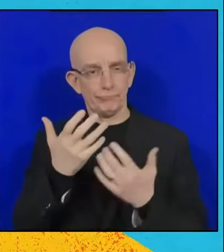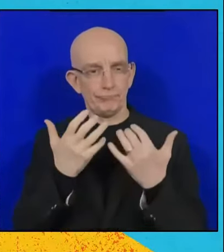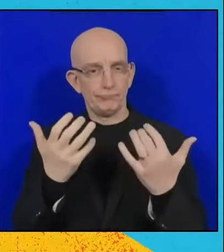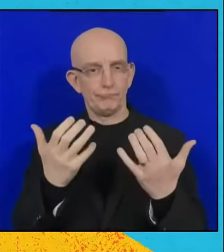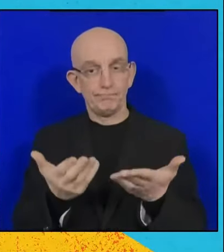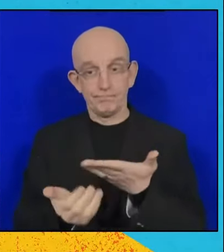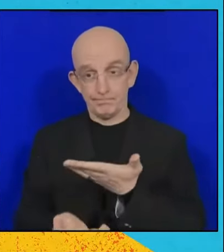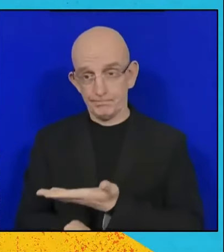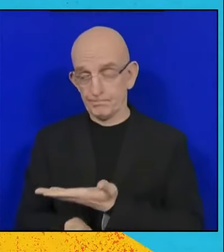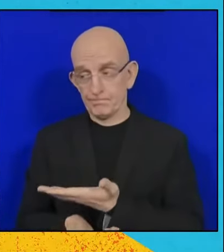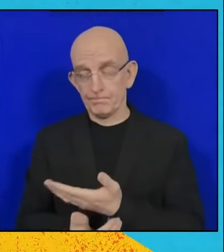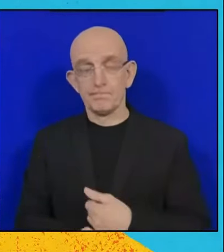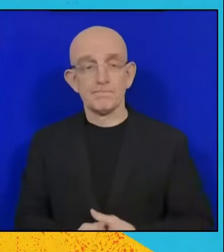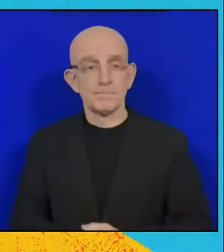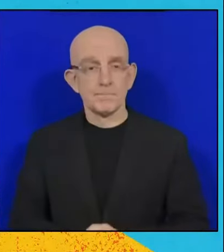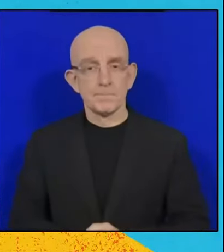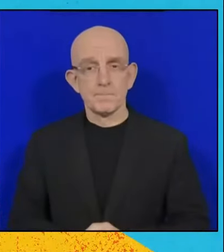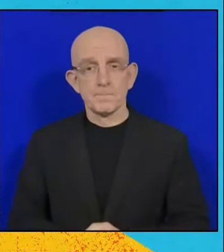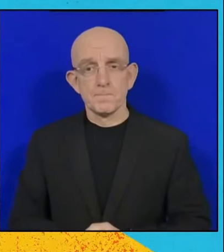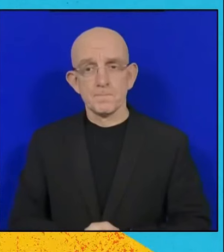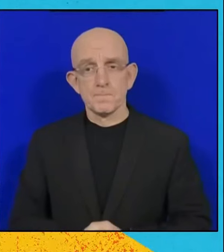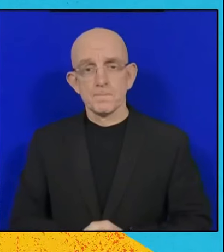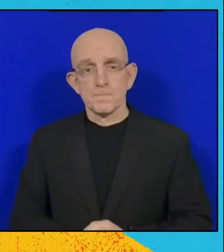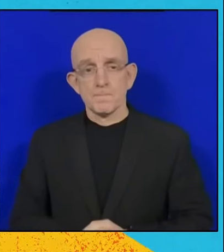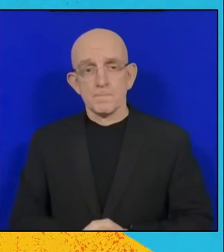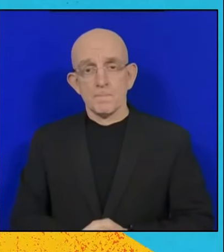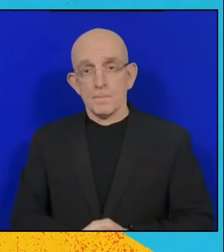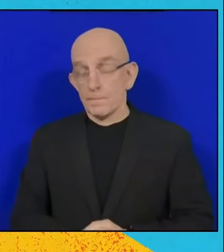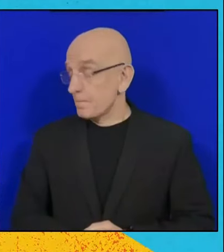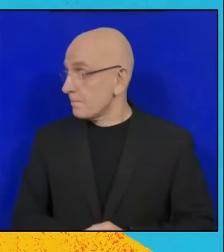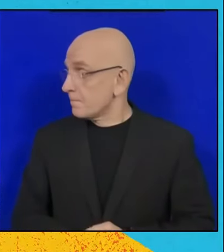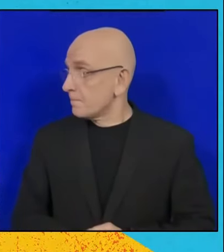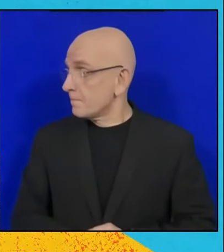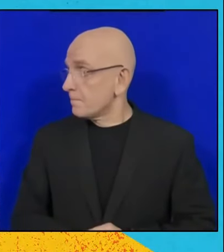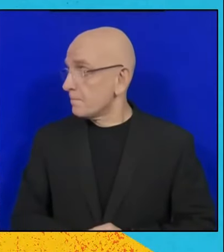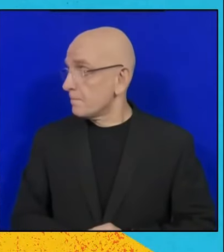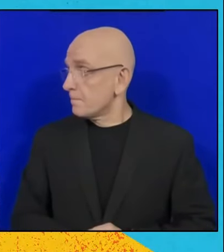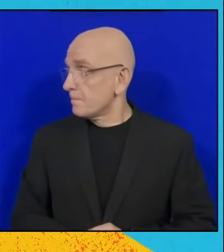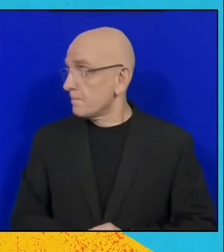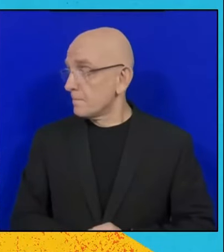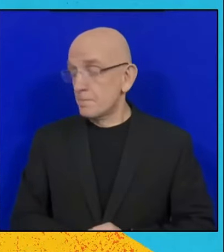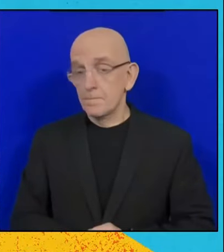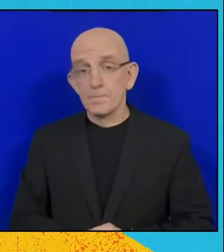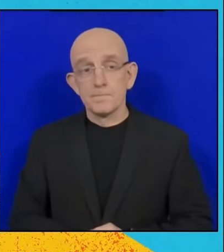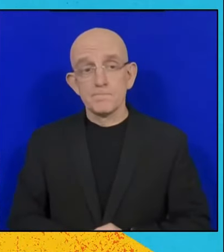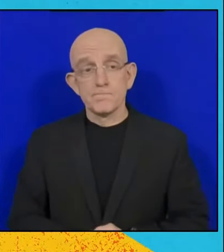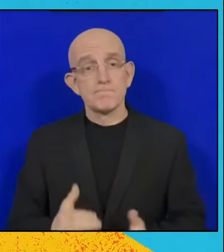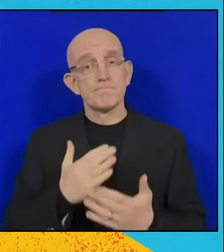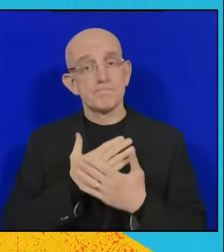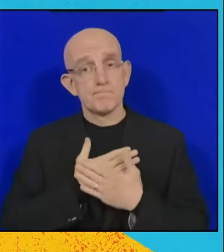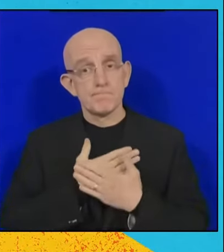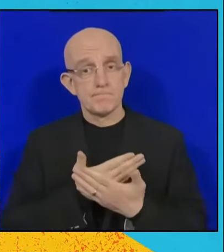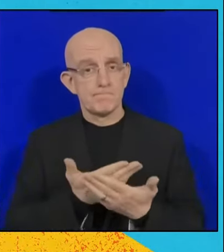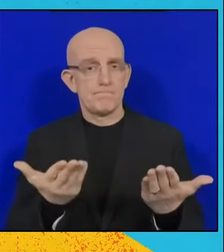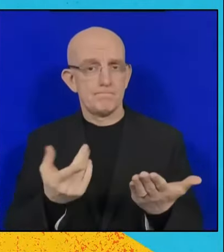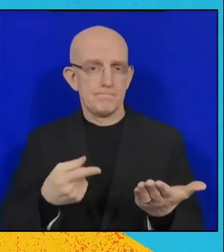leaders of today and leaders of tomorrow, welcome to this chamber. Welcome to the United